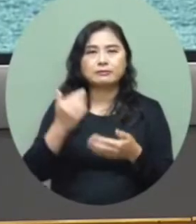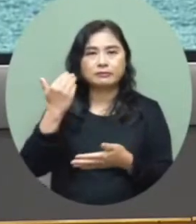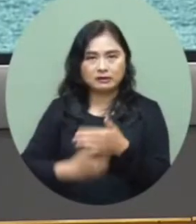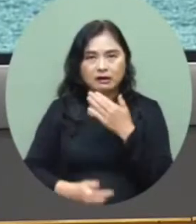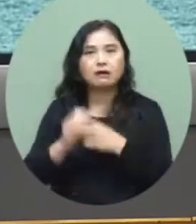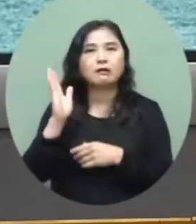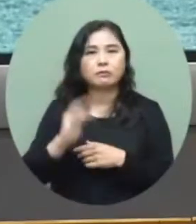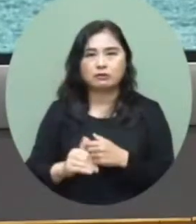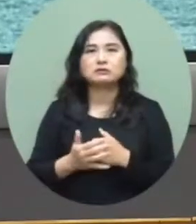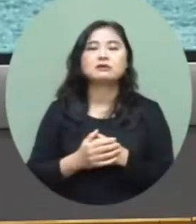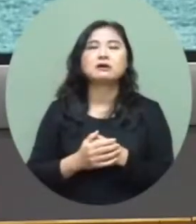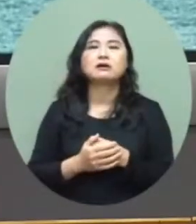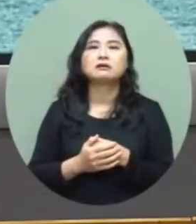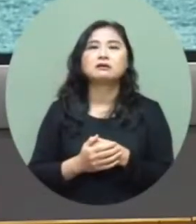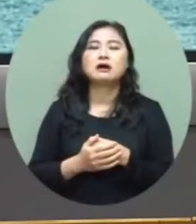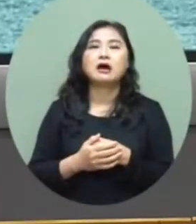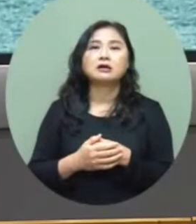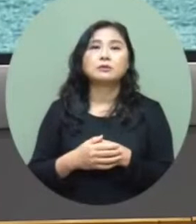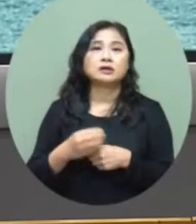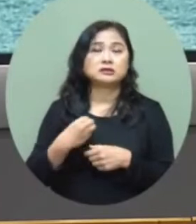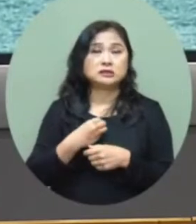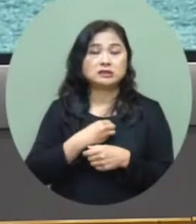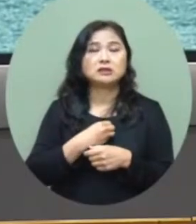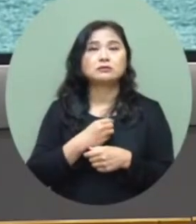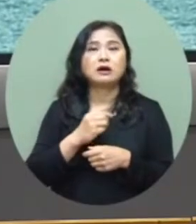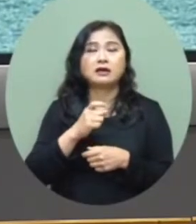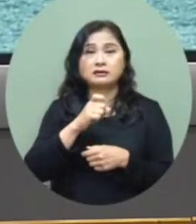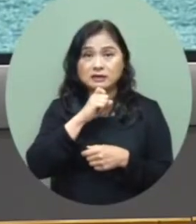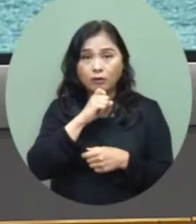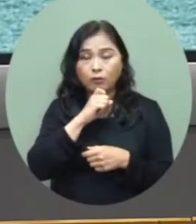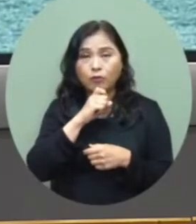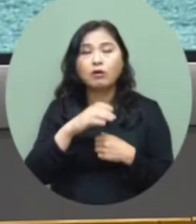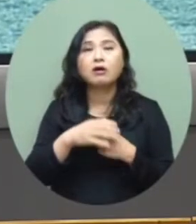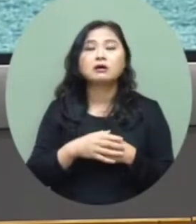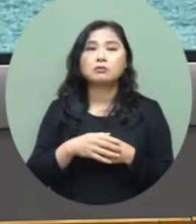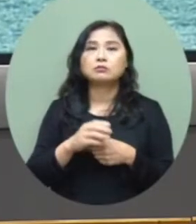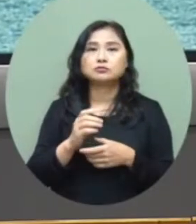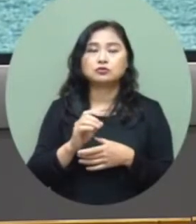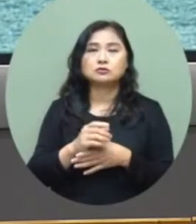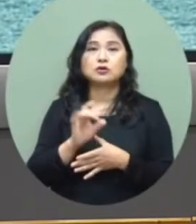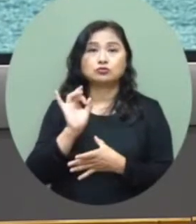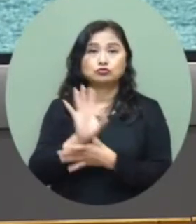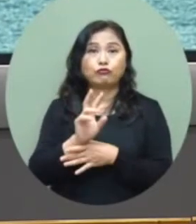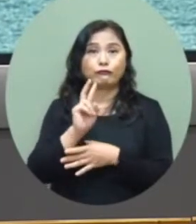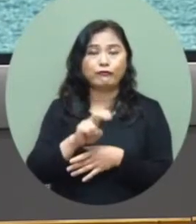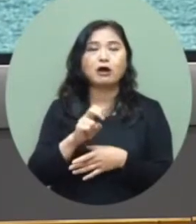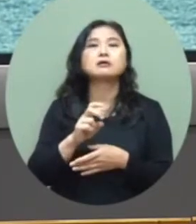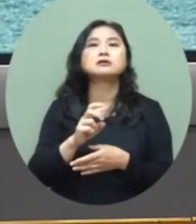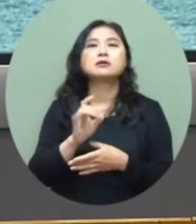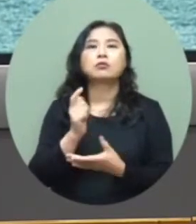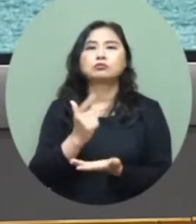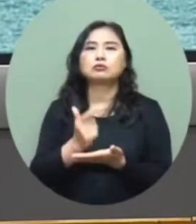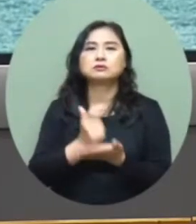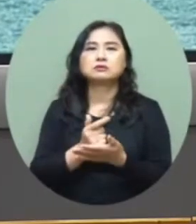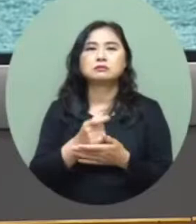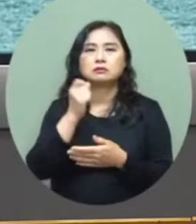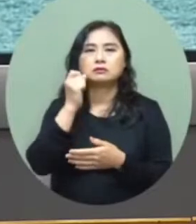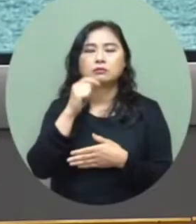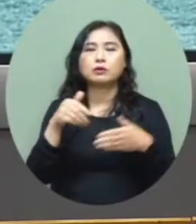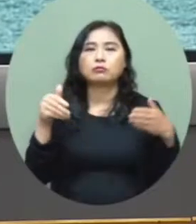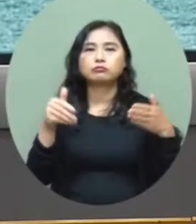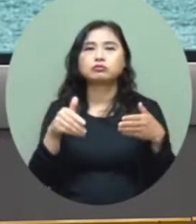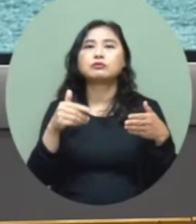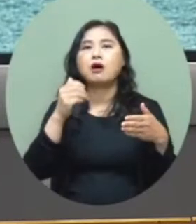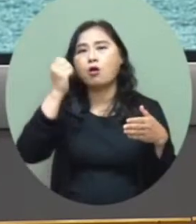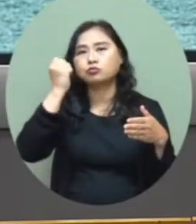treatment measure, early diagnosis is important for elderly. So I think it is important to provide more accessibility to